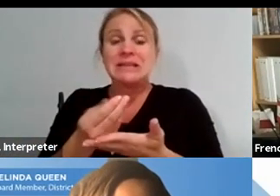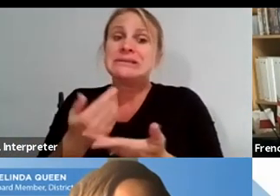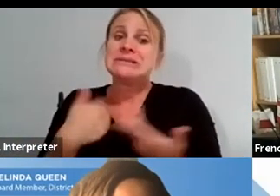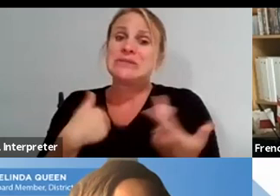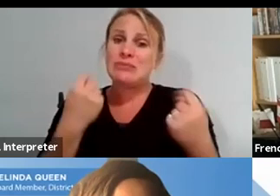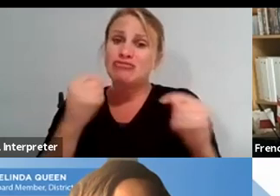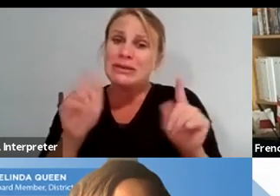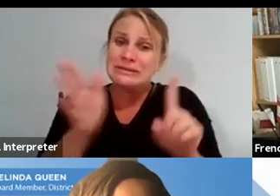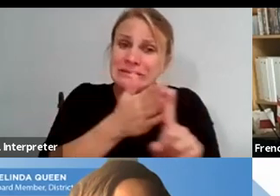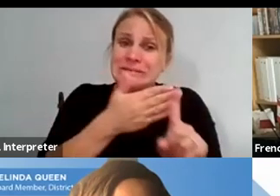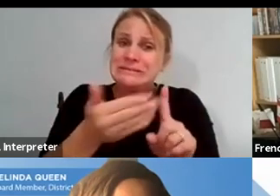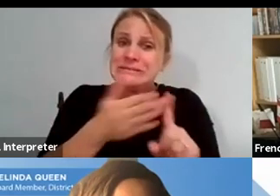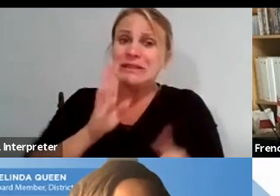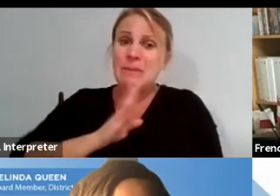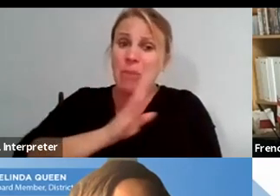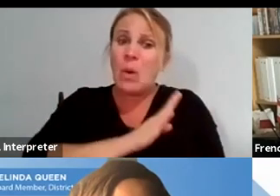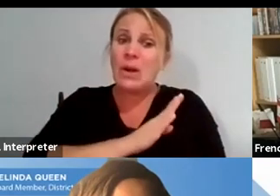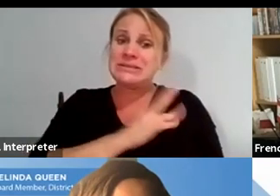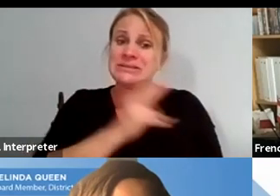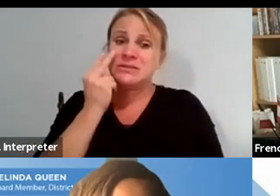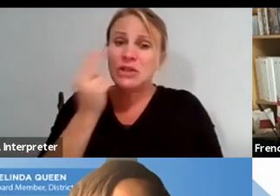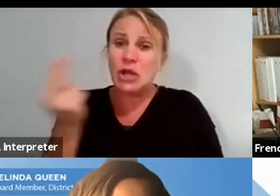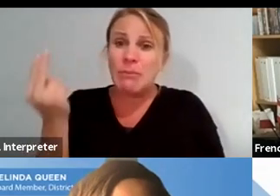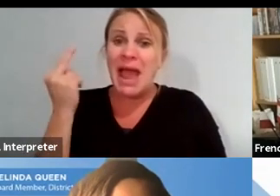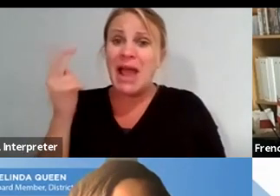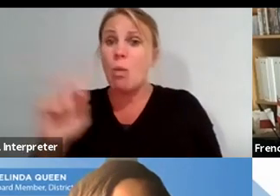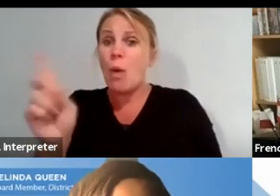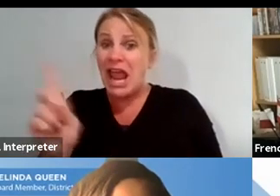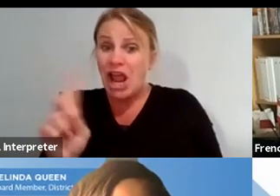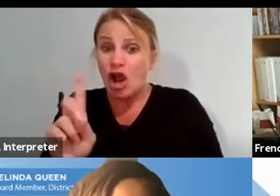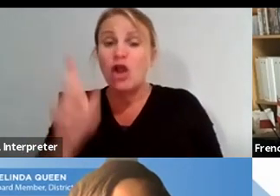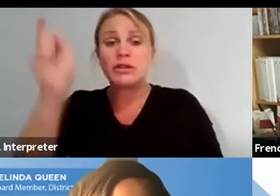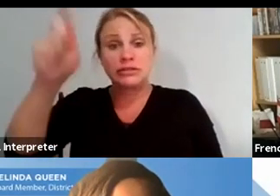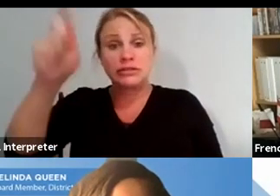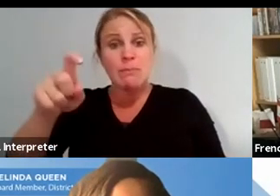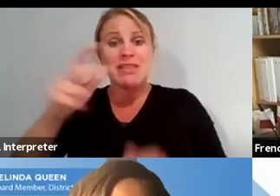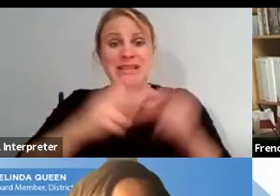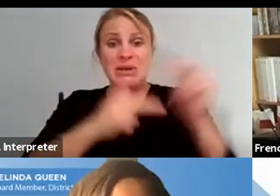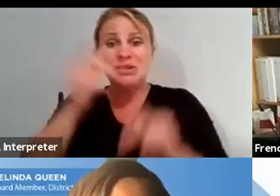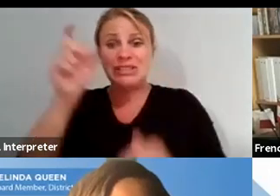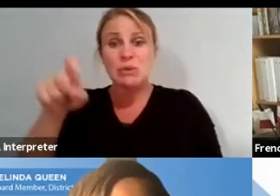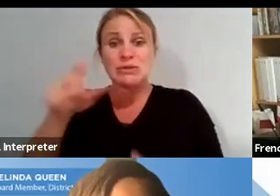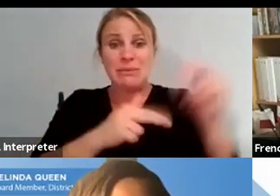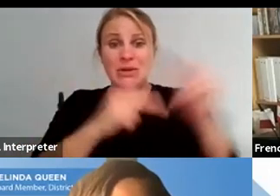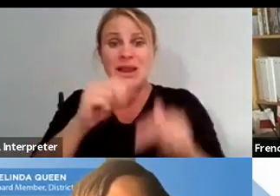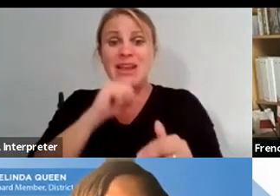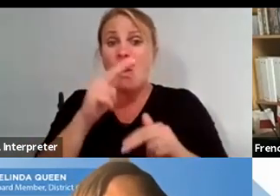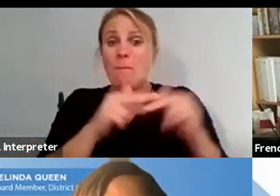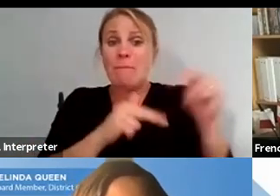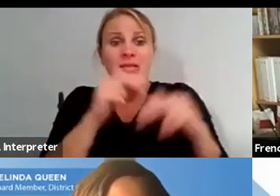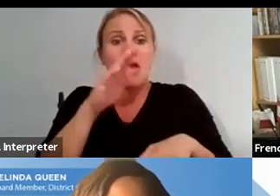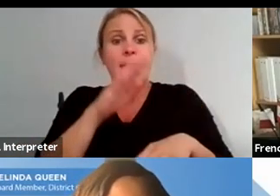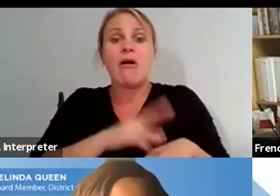board to look back at where these schools are slated to be built and do not build any of these schools